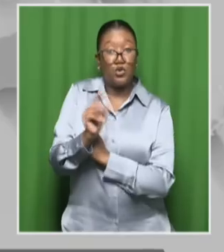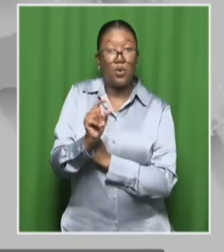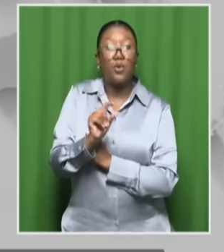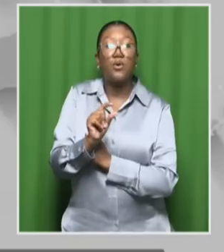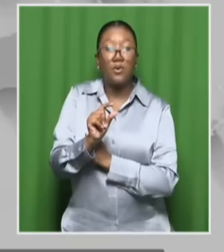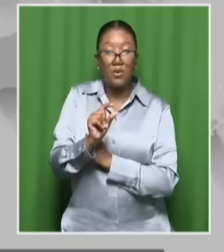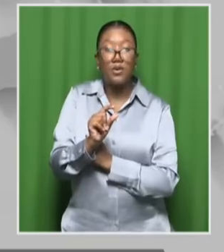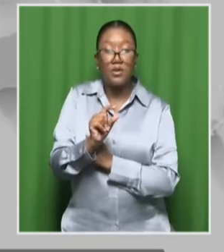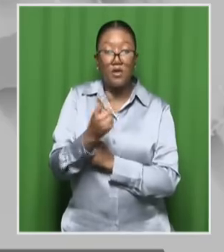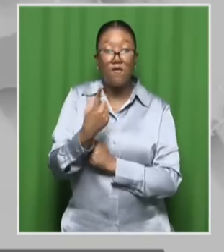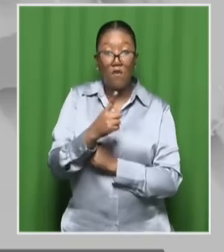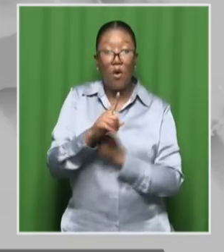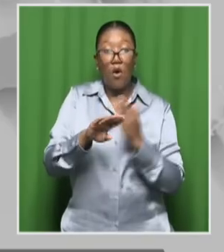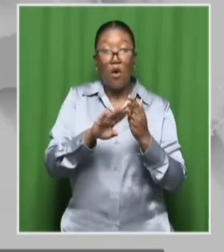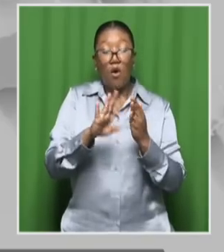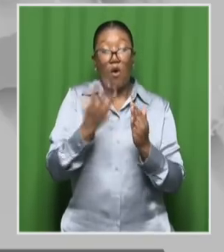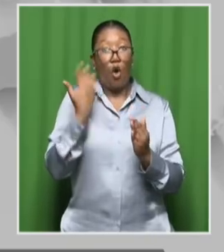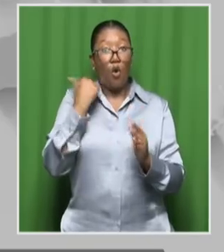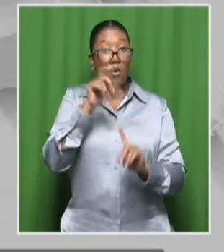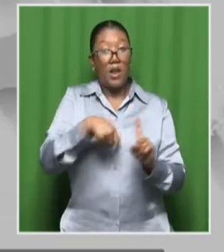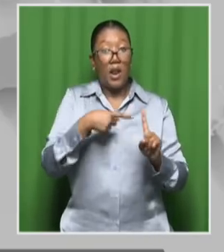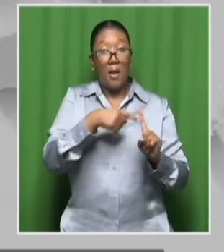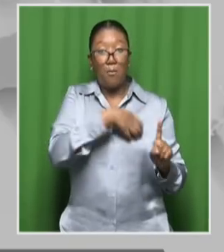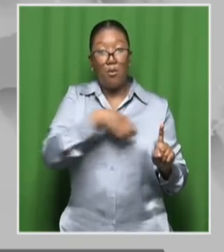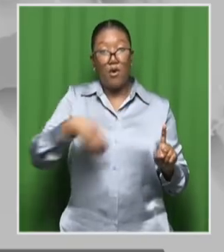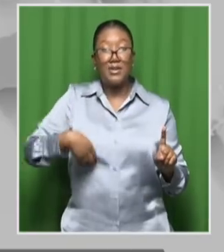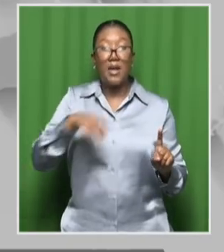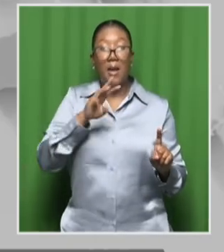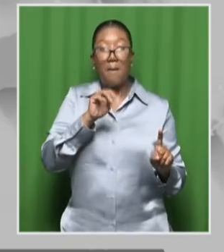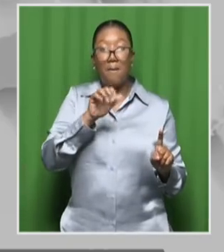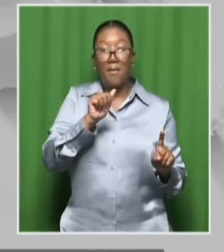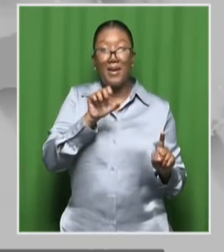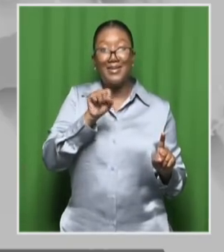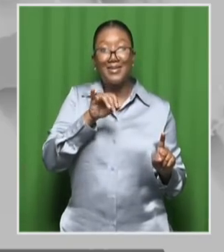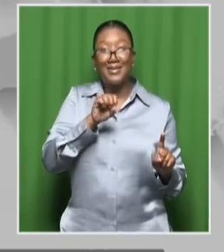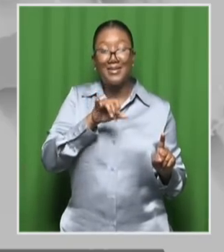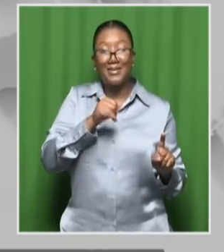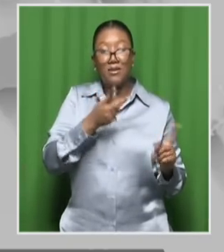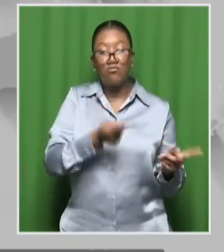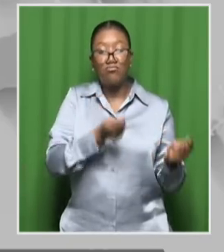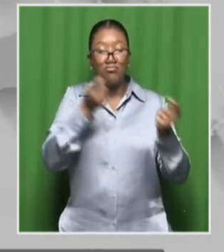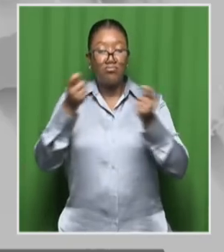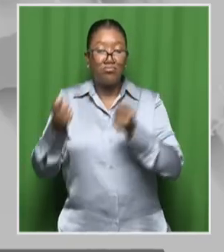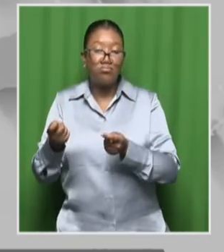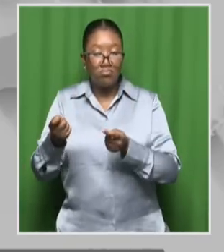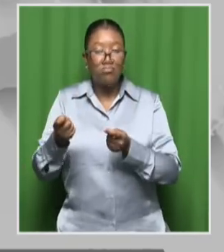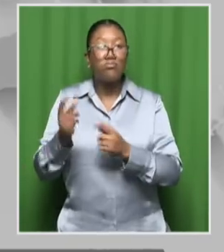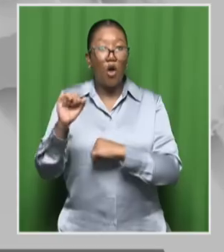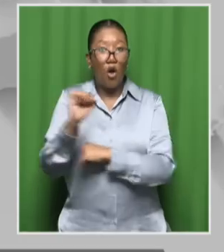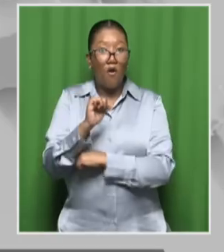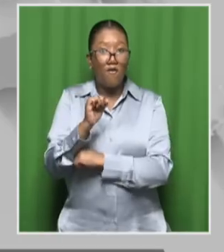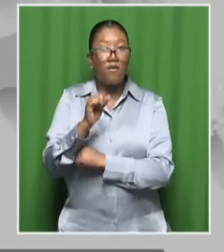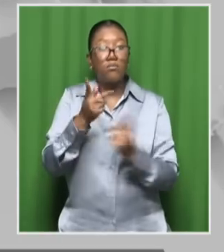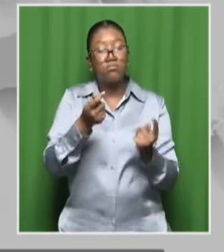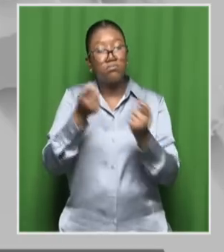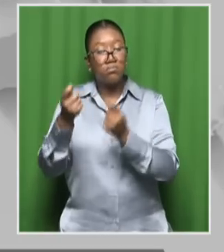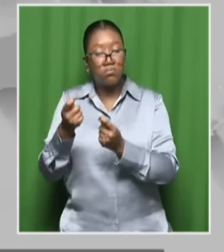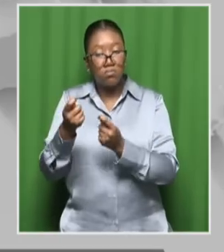the former president of Botswana, Mokgweetsi Masisi, to hand over the office